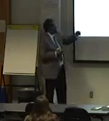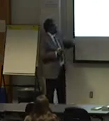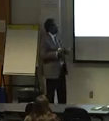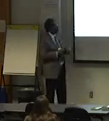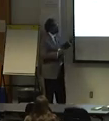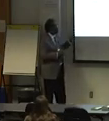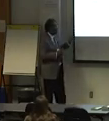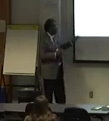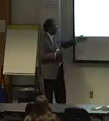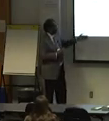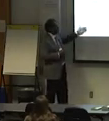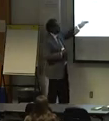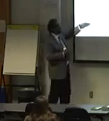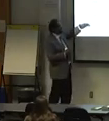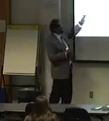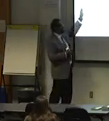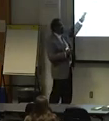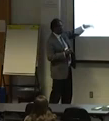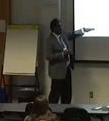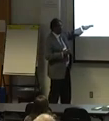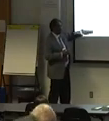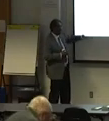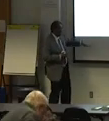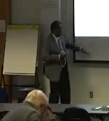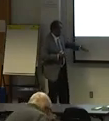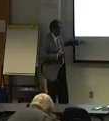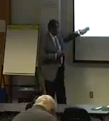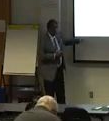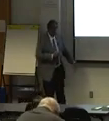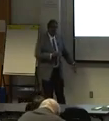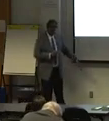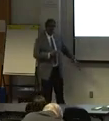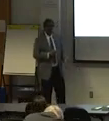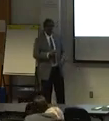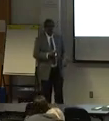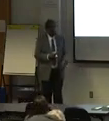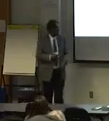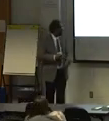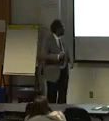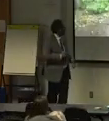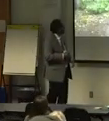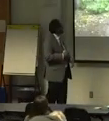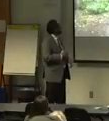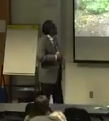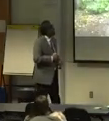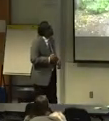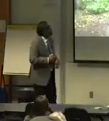hearing. The more we thought about this, we realized this is, you know, there's many other categories going down this way as well that we need to think